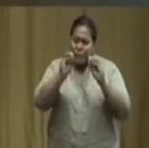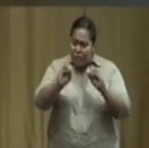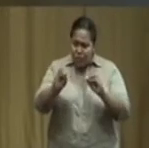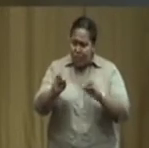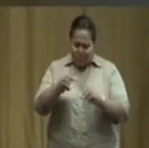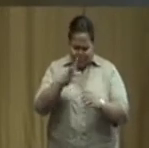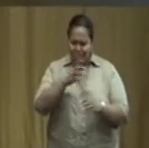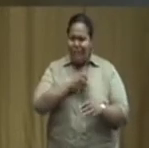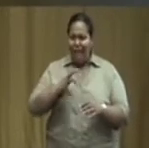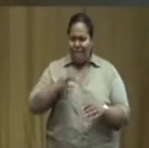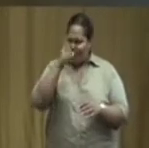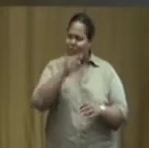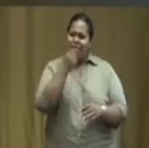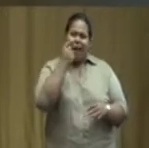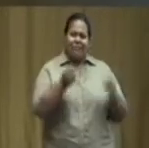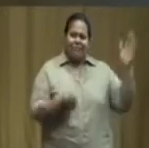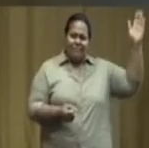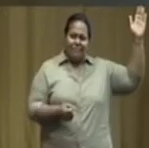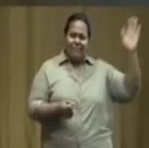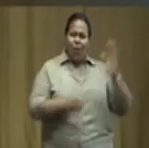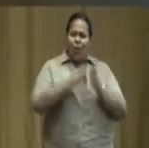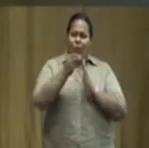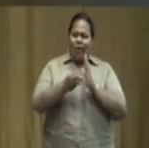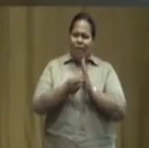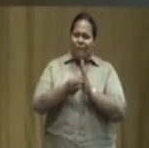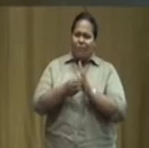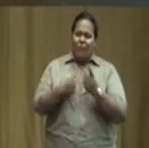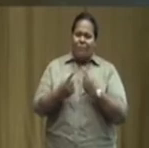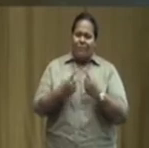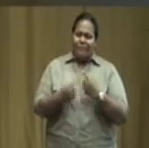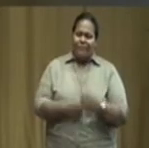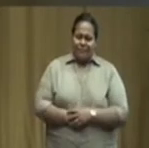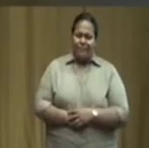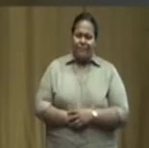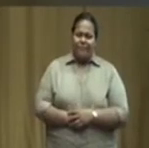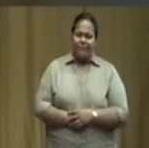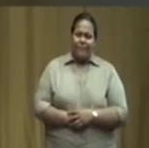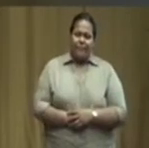can find on this website. And I'm sure there's many other repositories that have a similar scope.